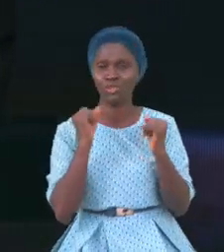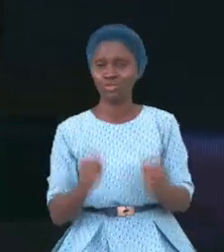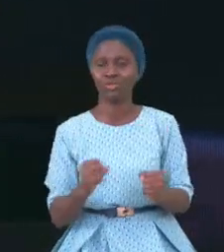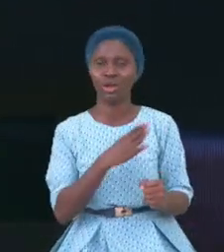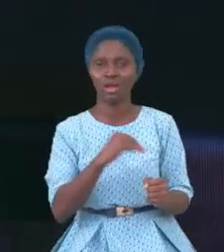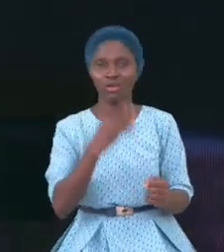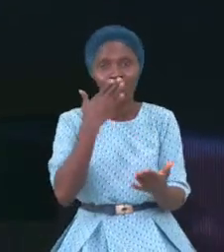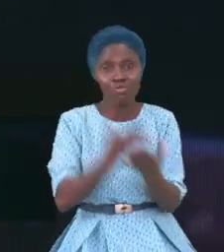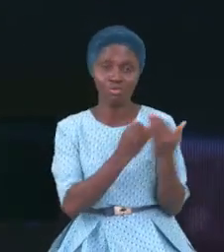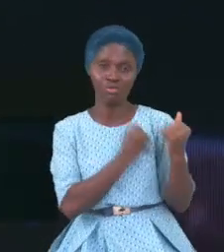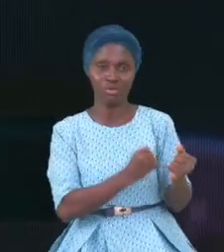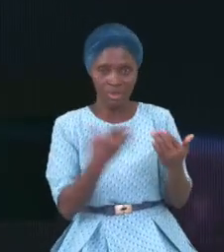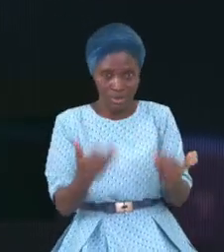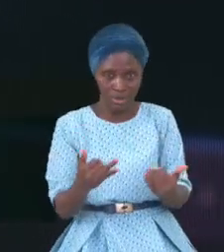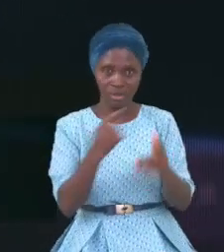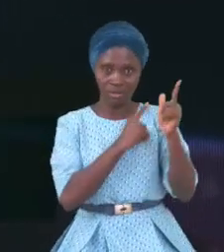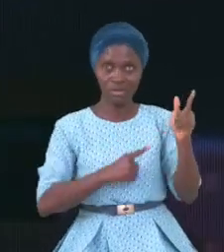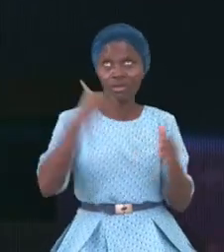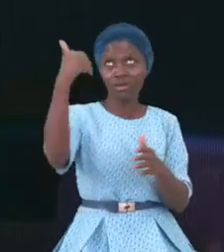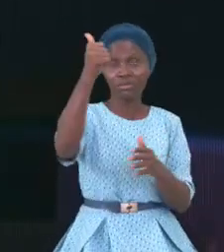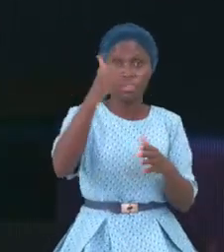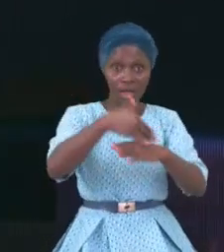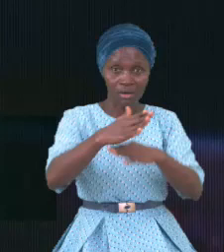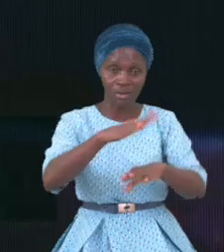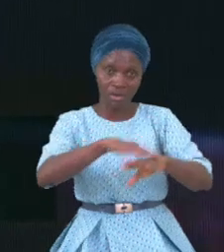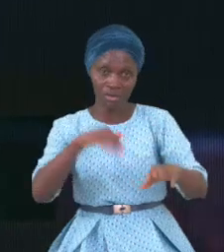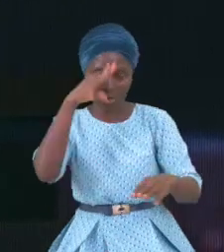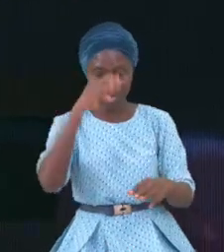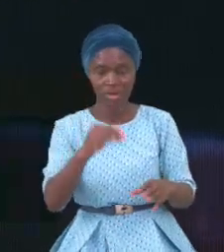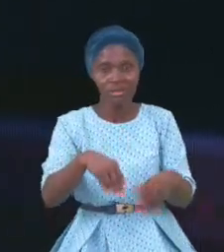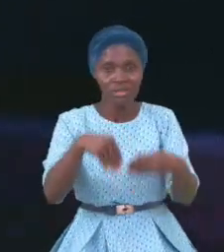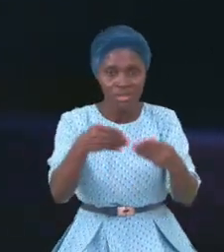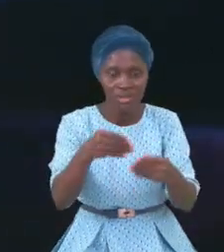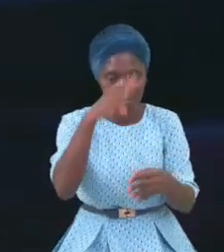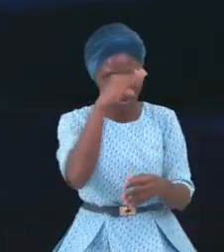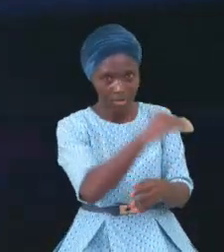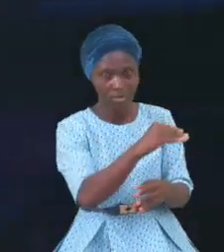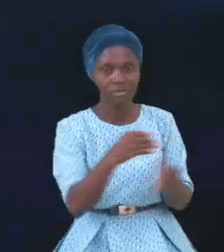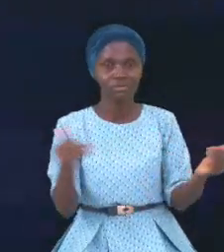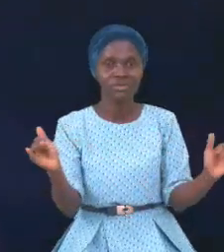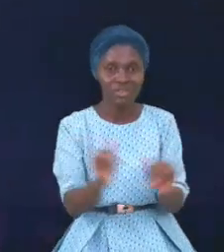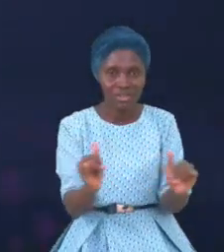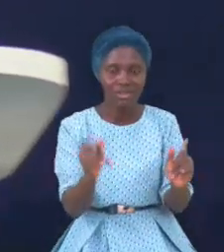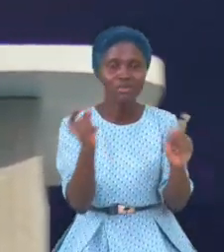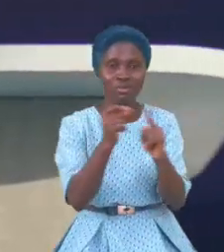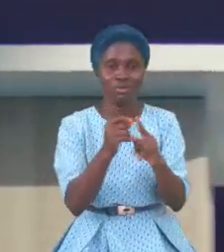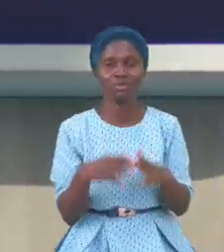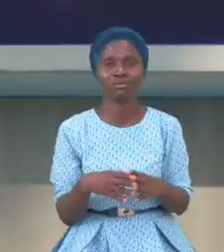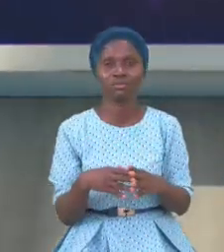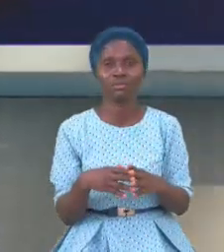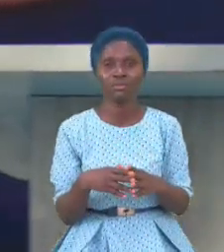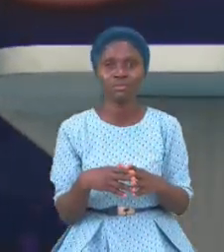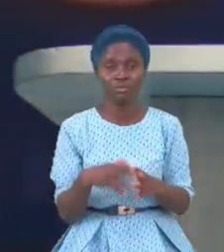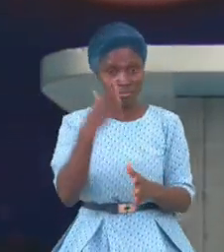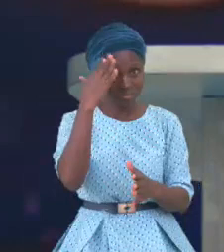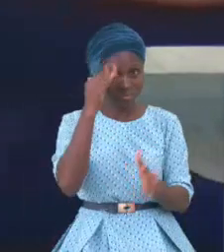Lord himself, after calling him, is giving him the same word. Do you know, in the life you are living, you have a lot